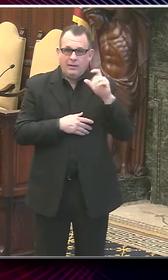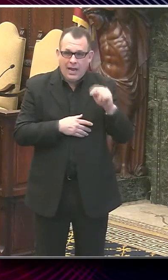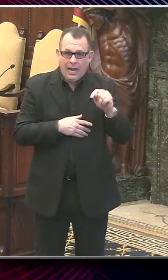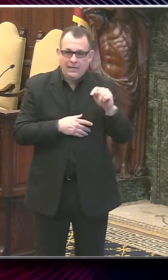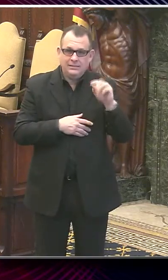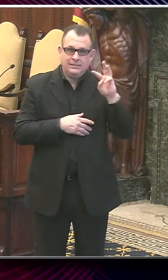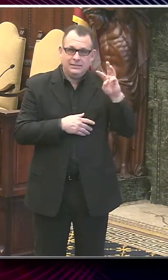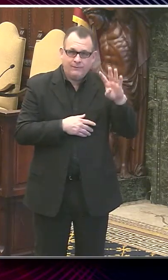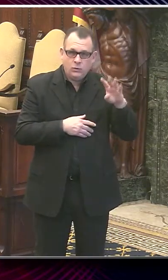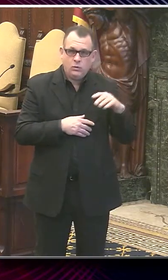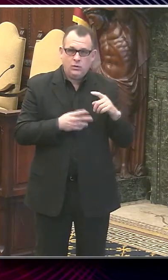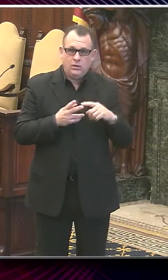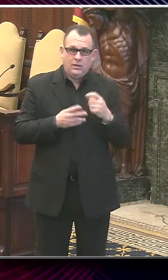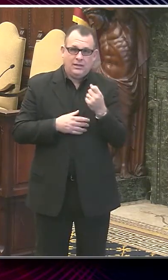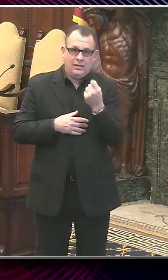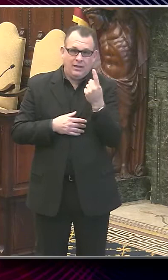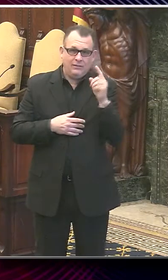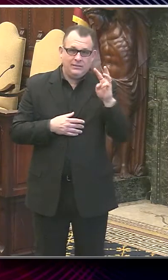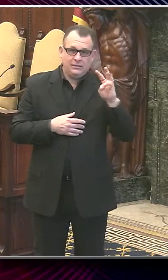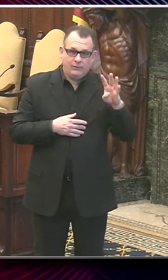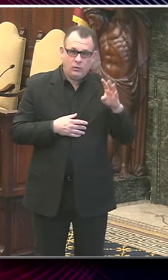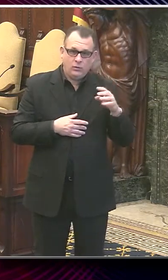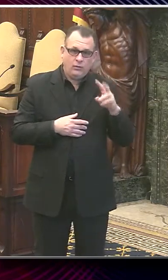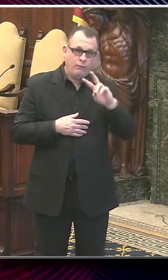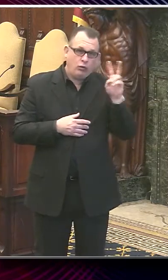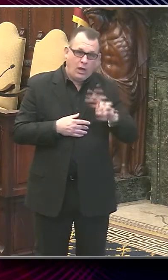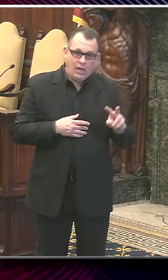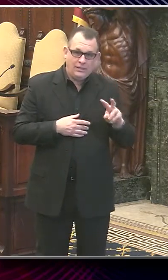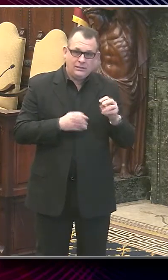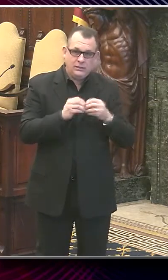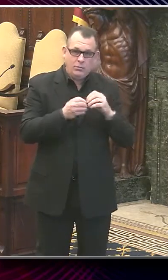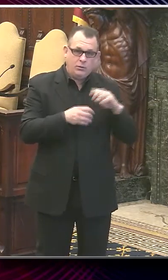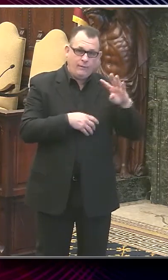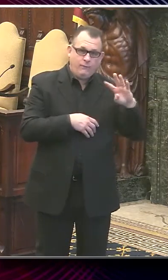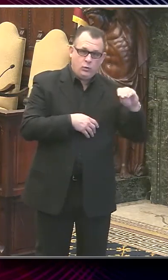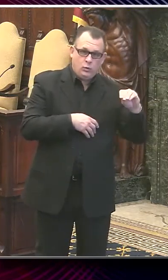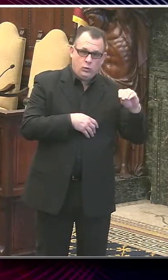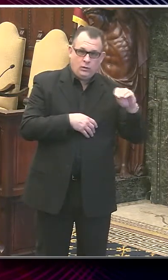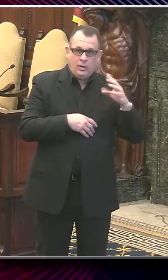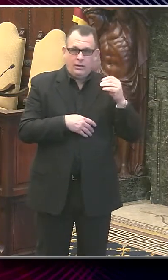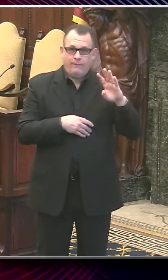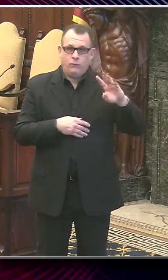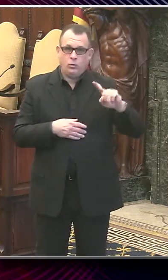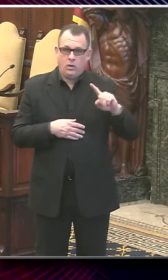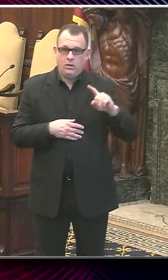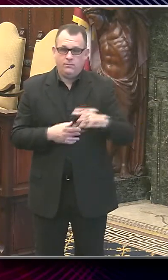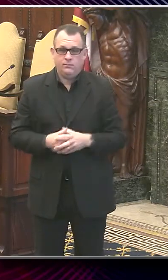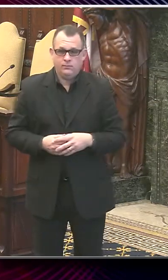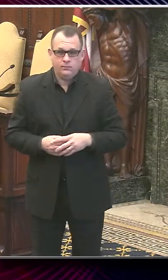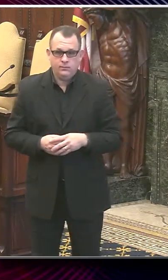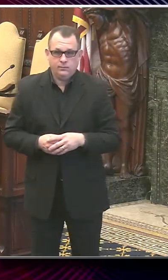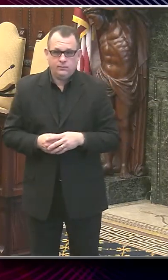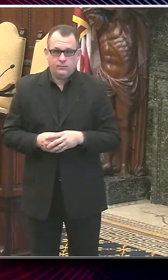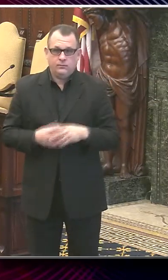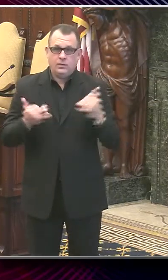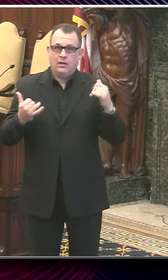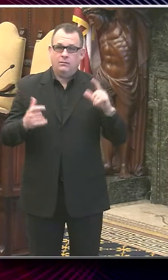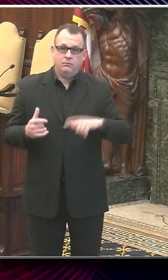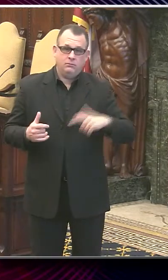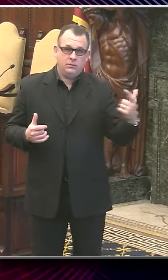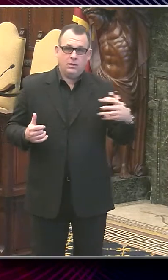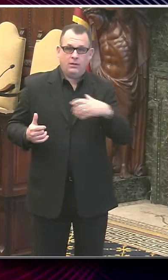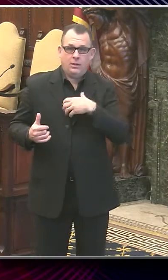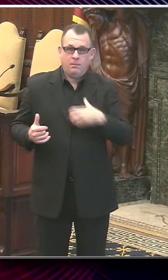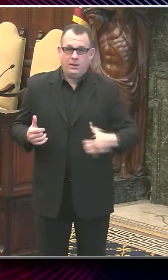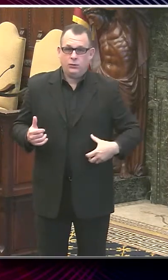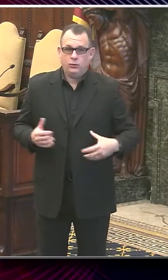and 1164, or Verizon channels 40 and 41. We're now going to turn things over to Mayor Kenny.